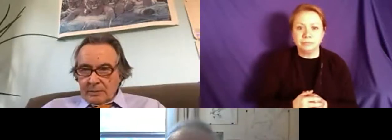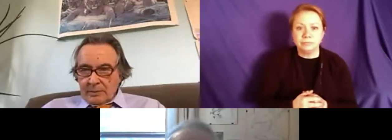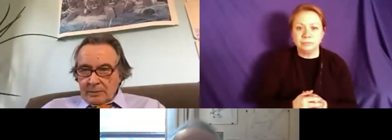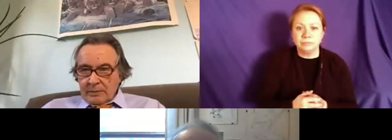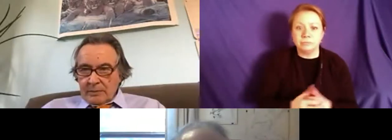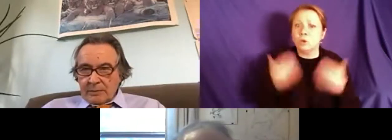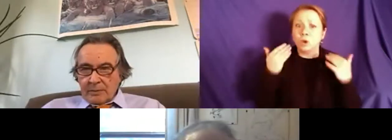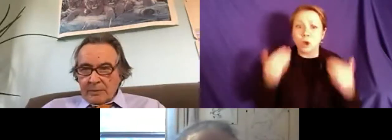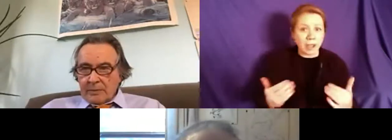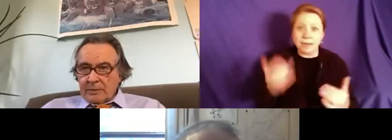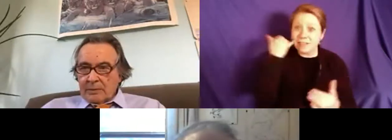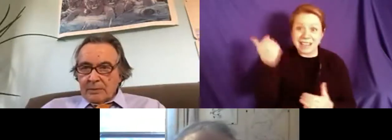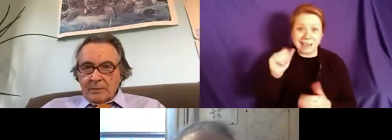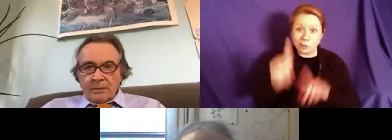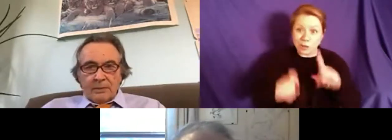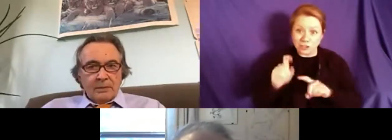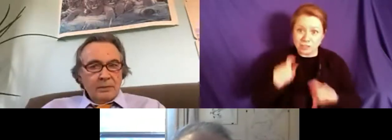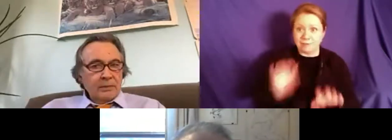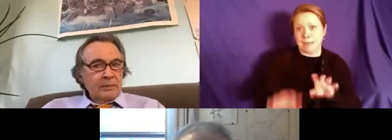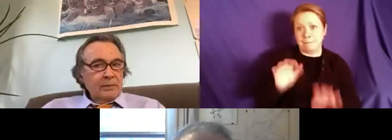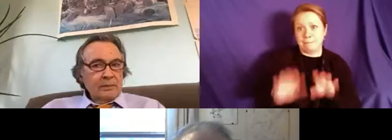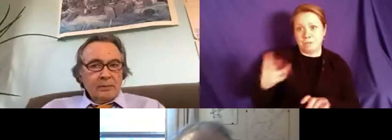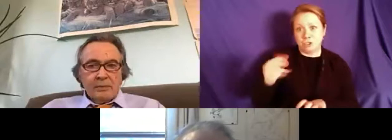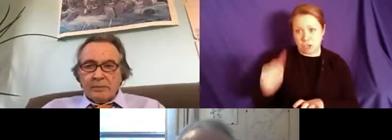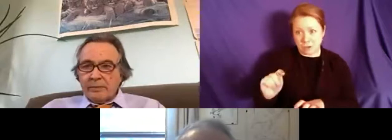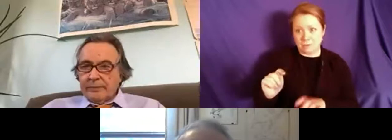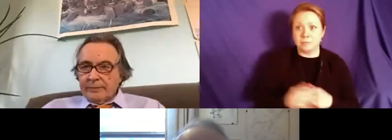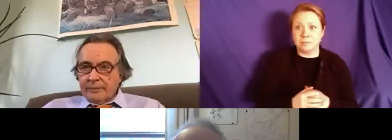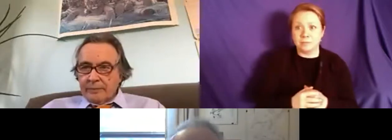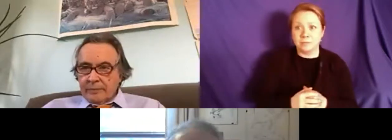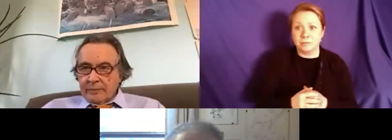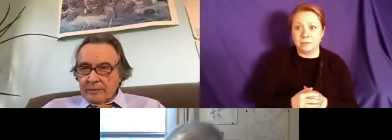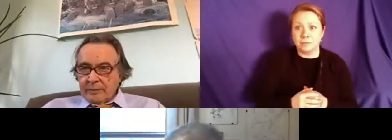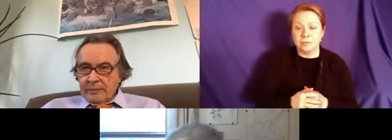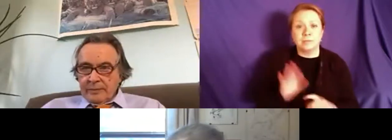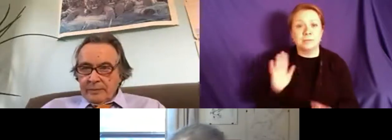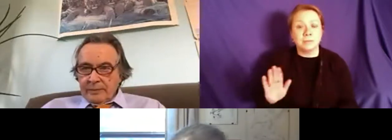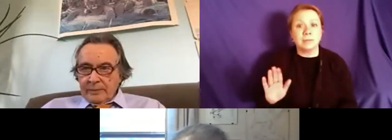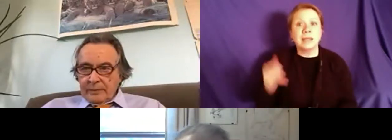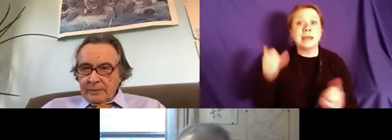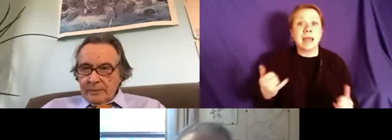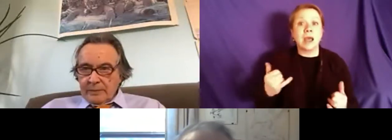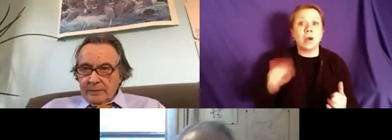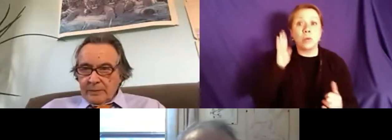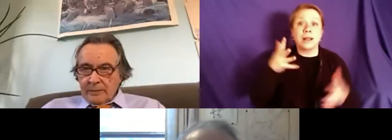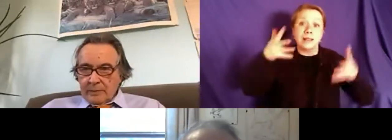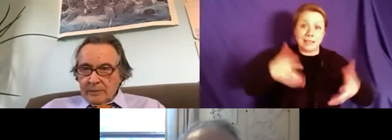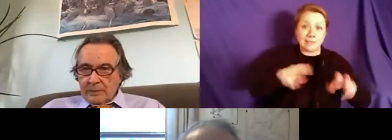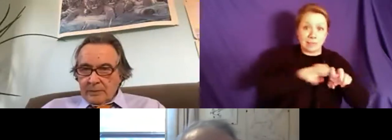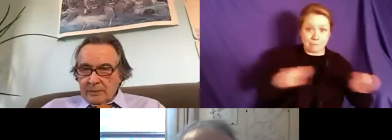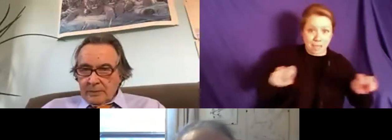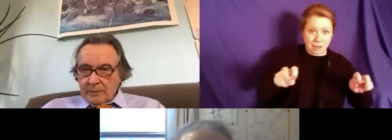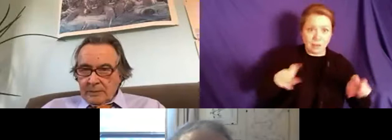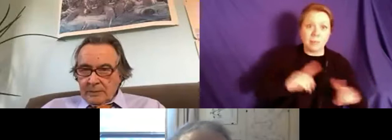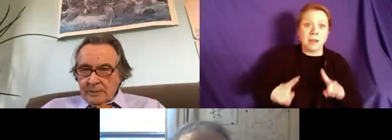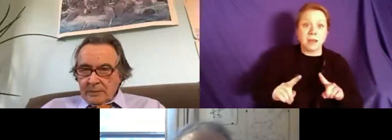your questions in the chat. Now, except for our panelists, it would be helpful to